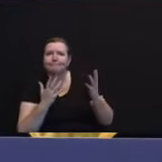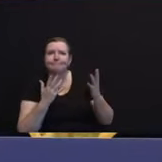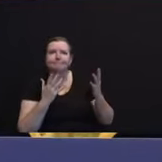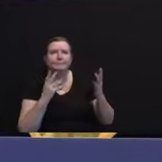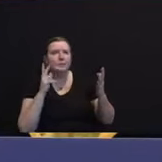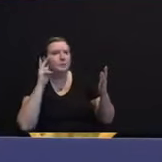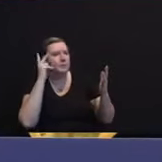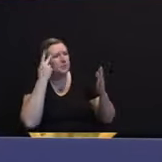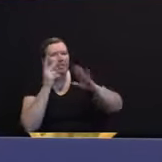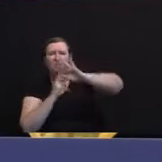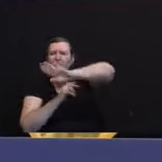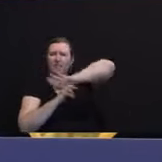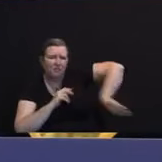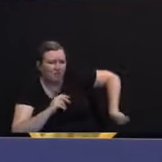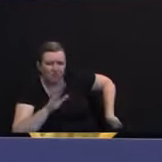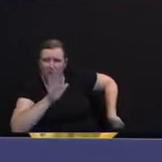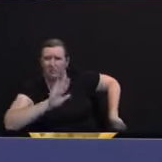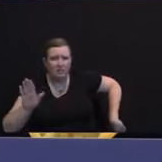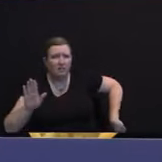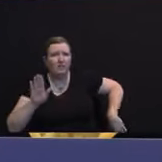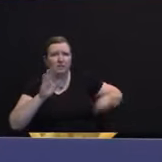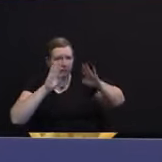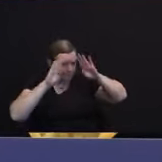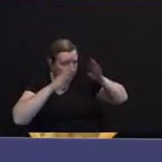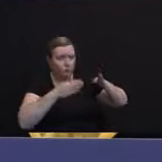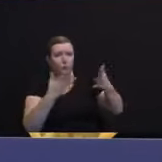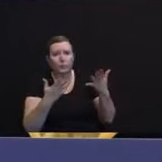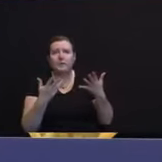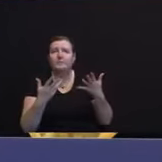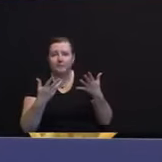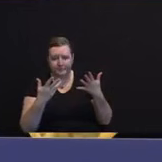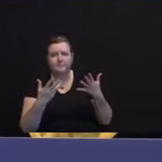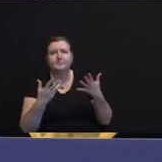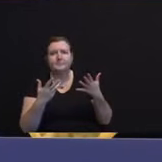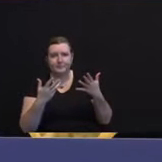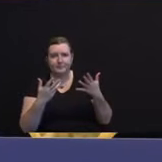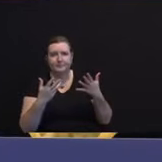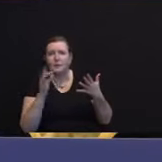say, not just on our side, but I would say to them as well on their side.